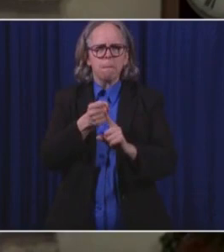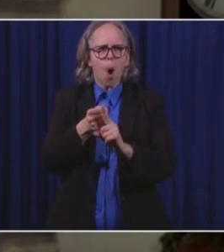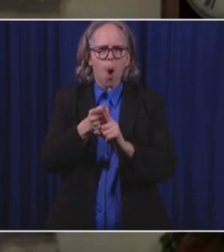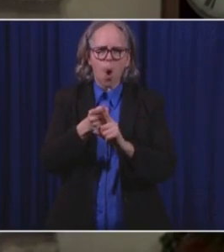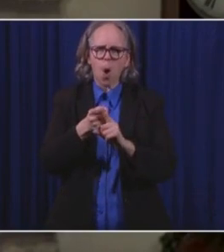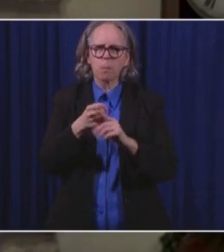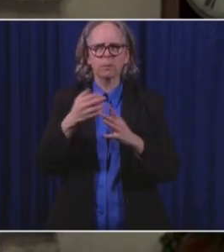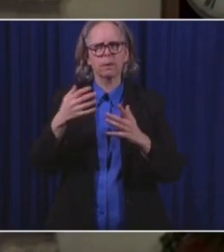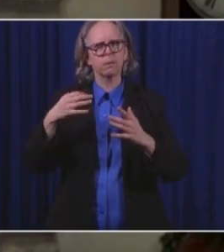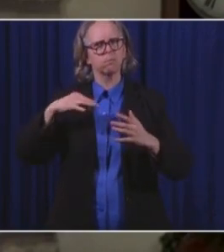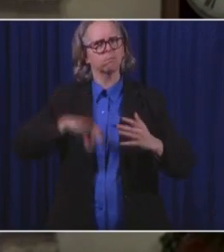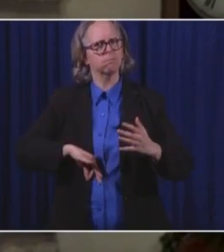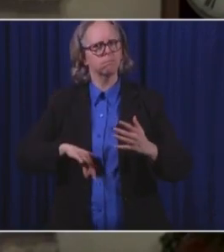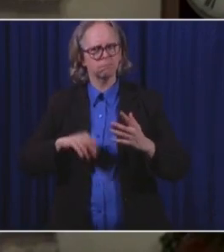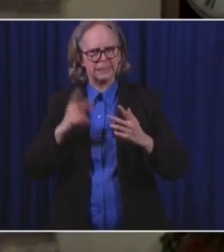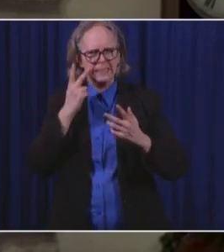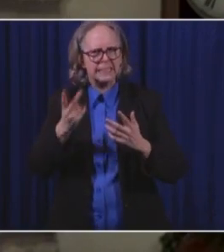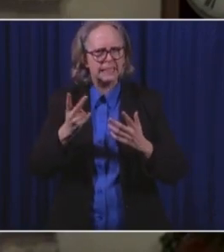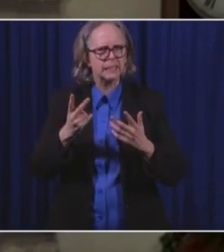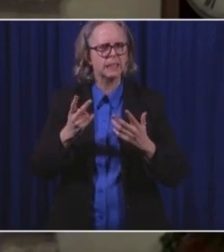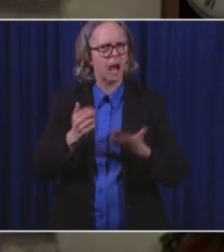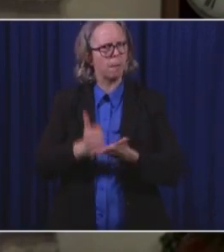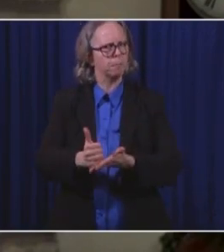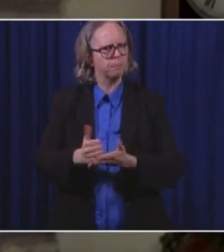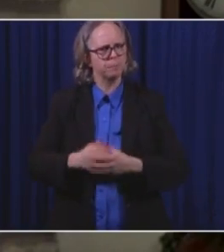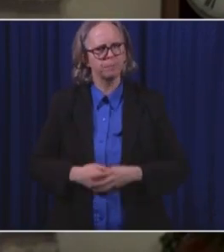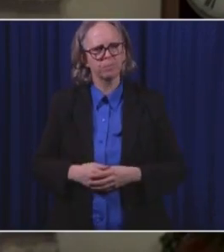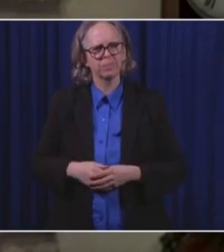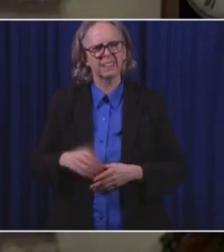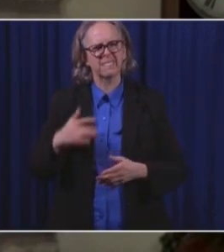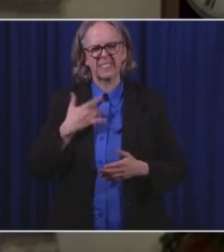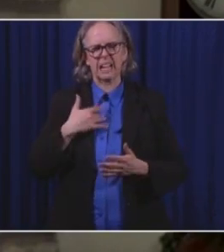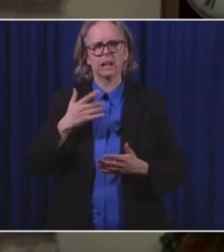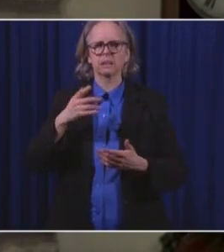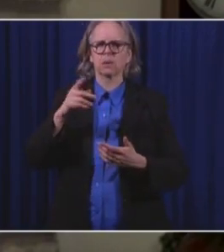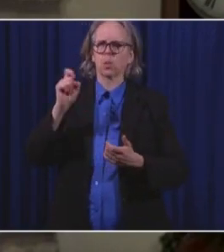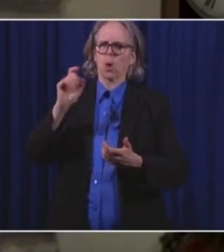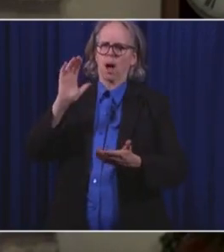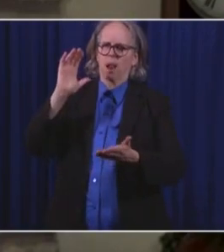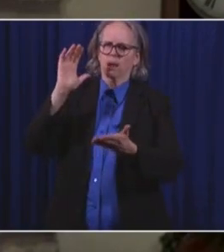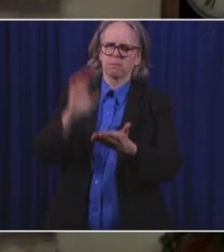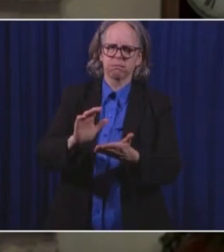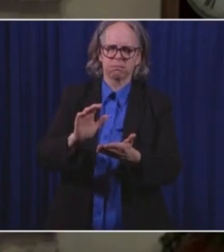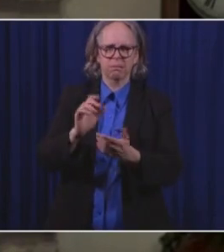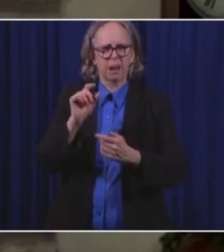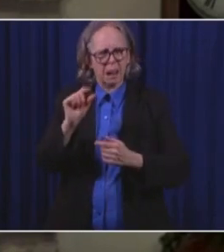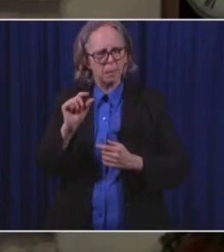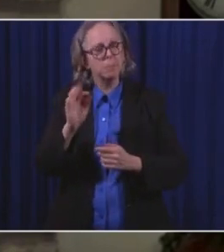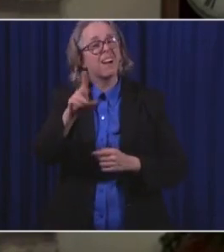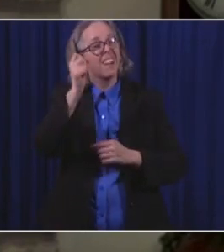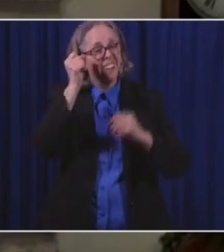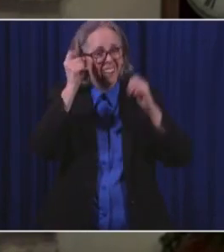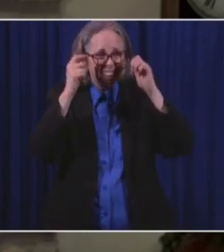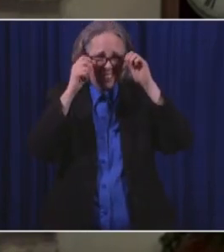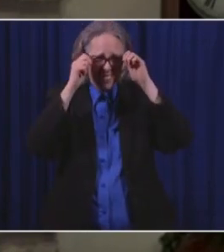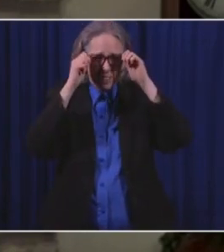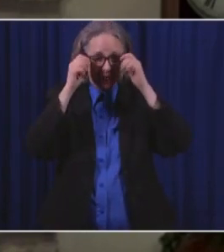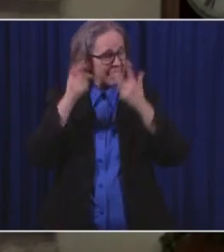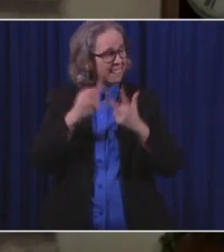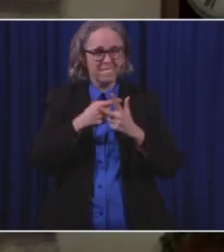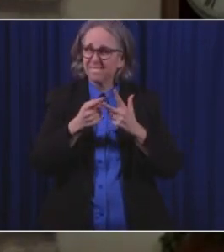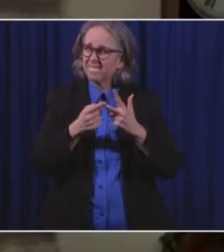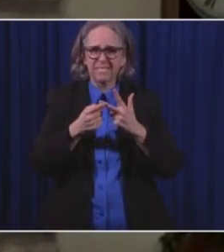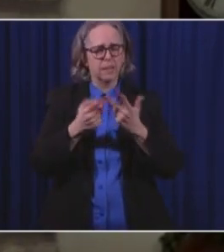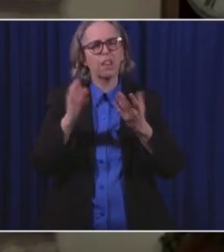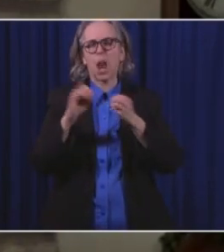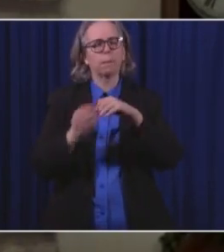do, I think is blunting a little bit of the rise. The rise is not as steep as it would have been, but we're still, as you saw by today's